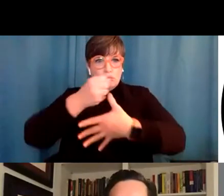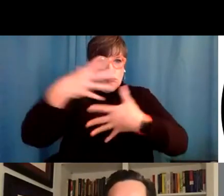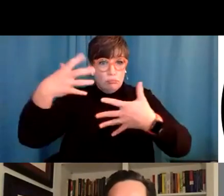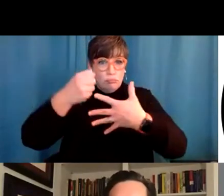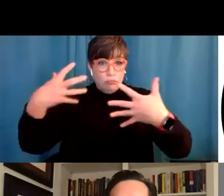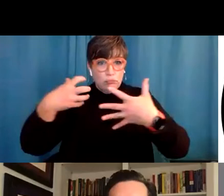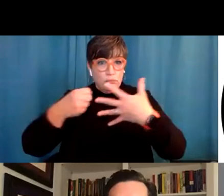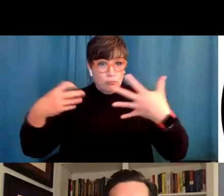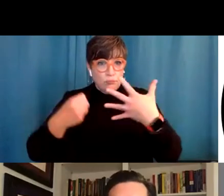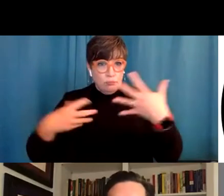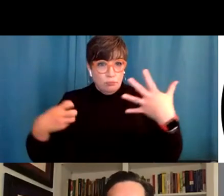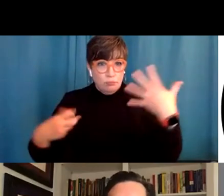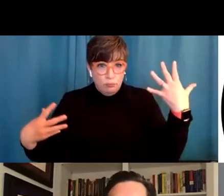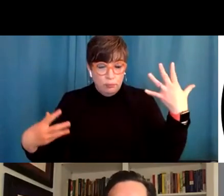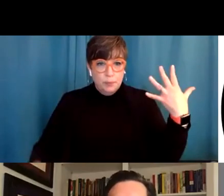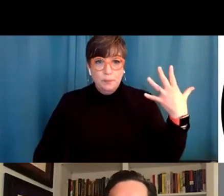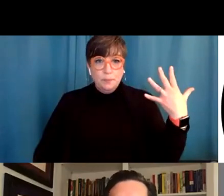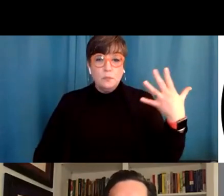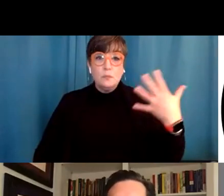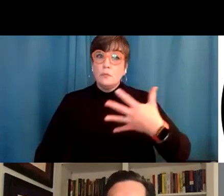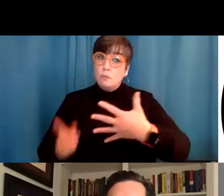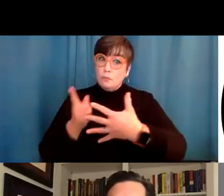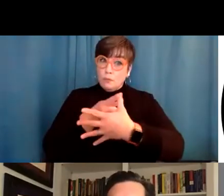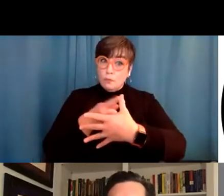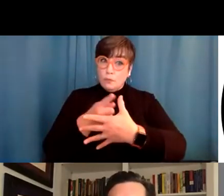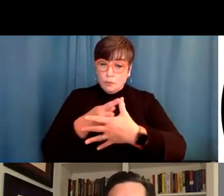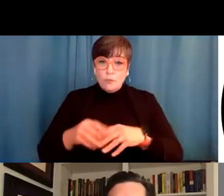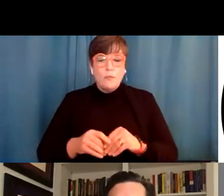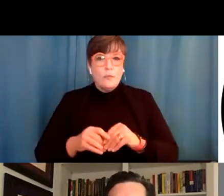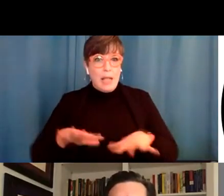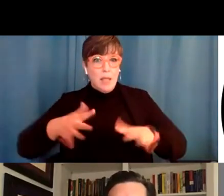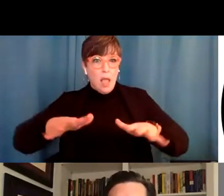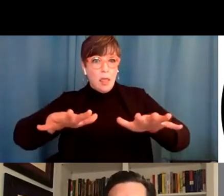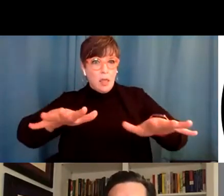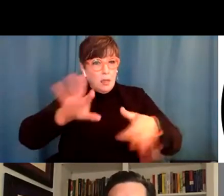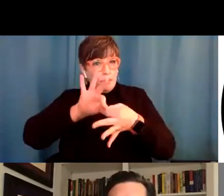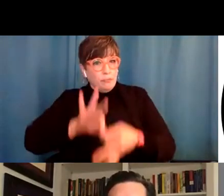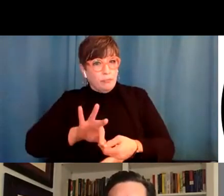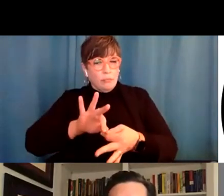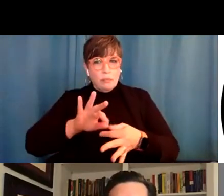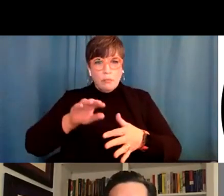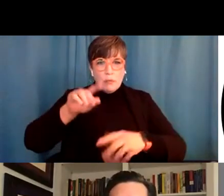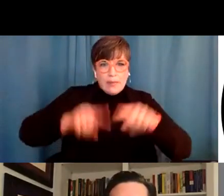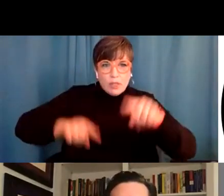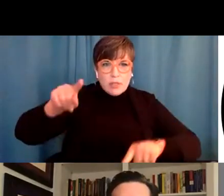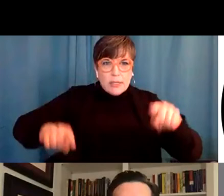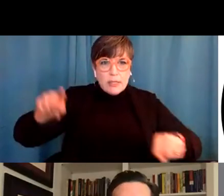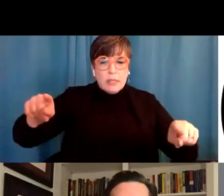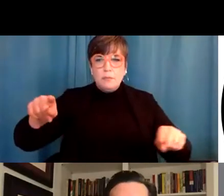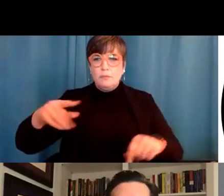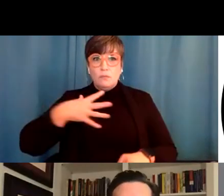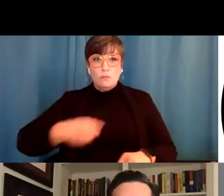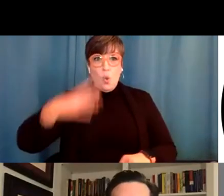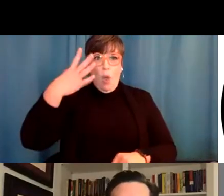The first point I'd like to make is that anxiety about diversity and white national identity